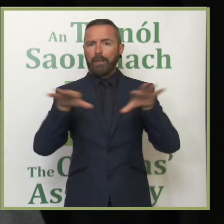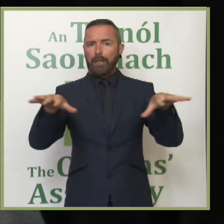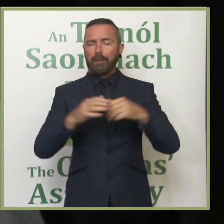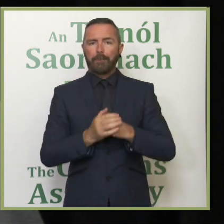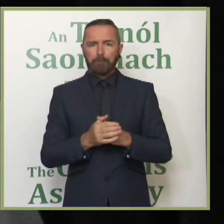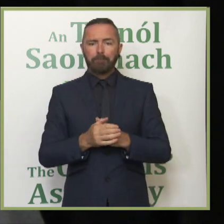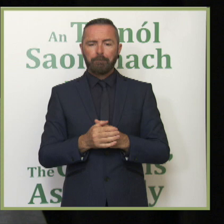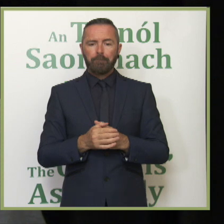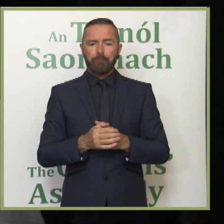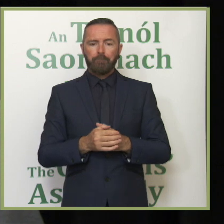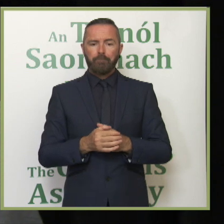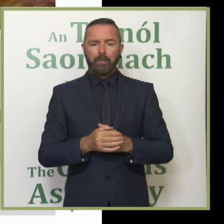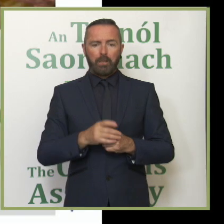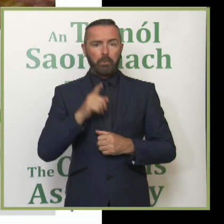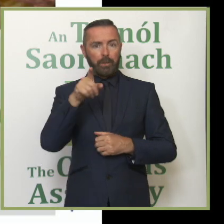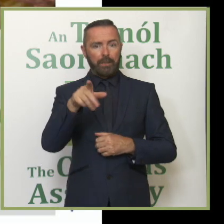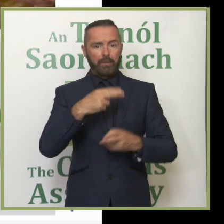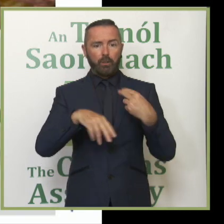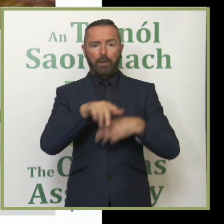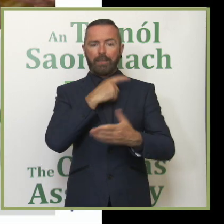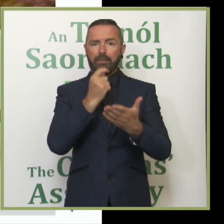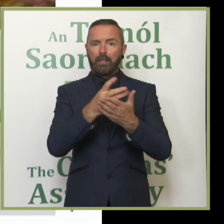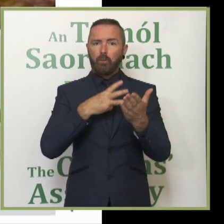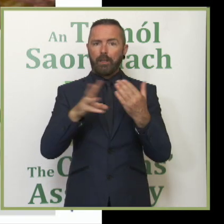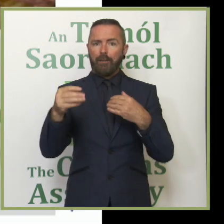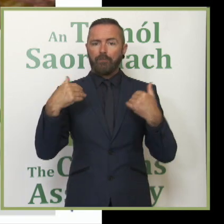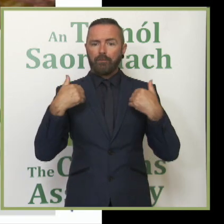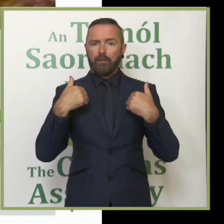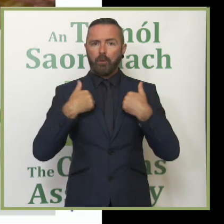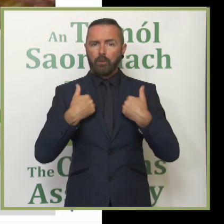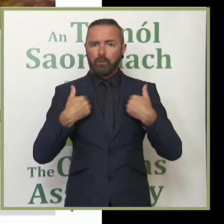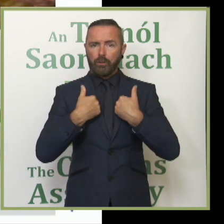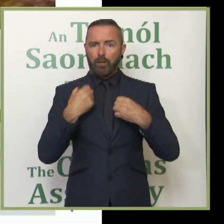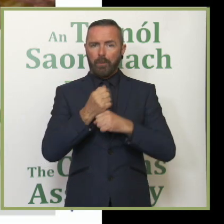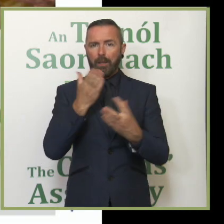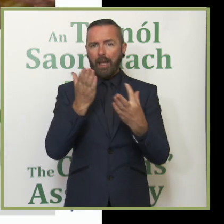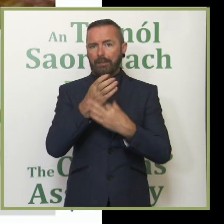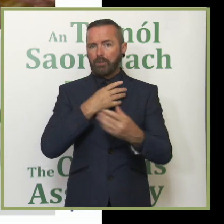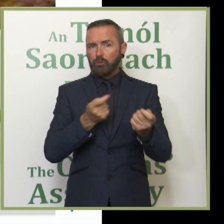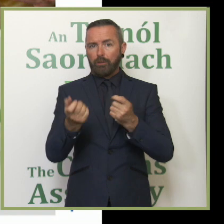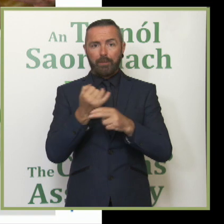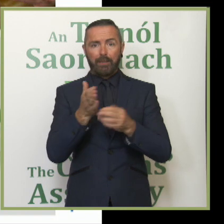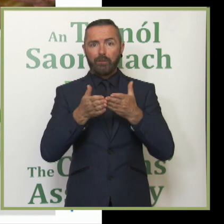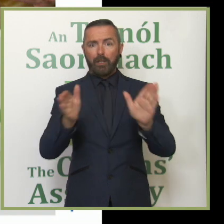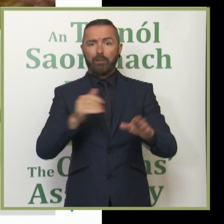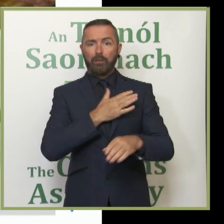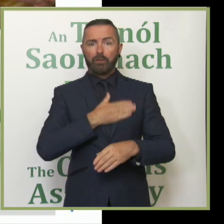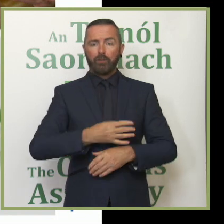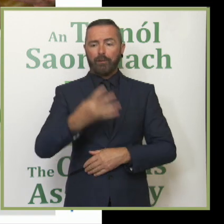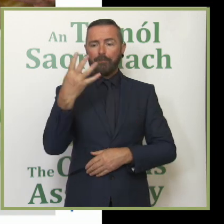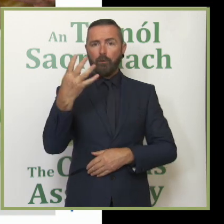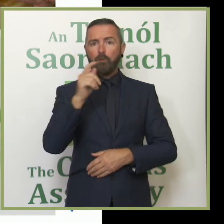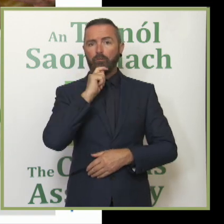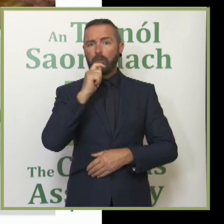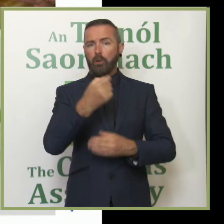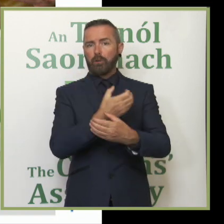when we have a concern about access to treatment and harm reduction services generally. Only 4 reporting countries